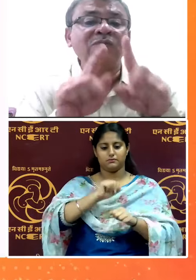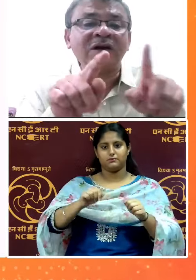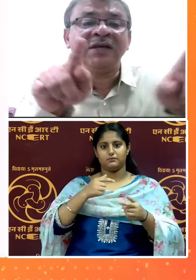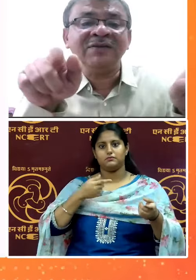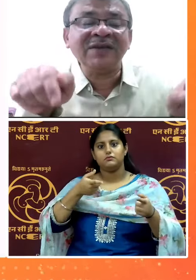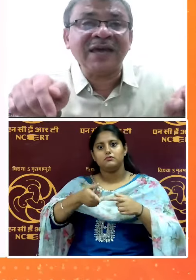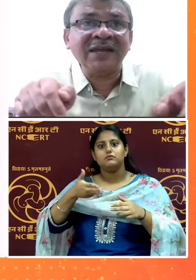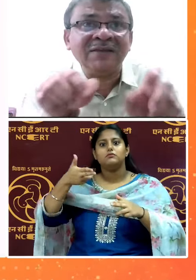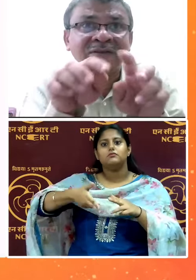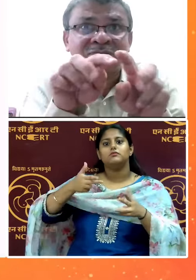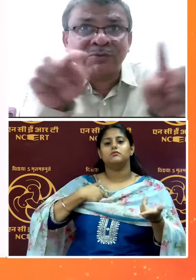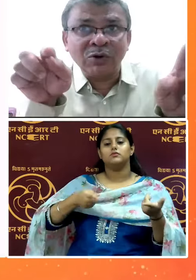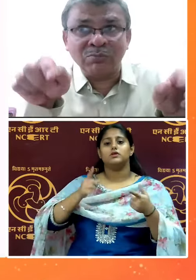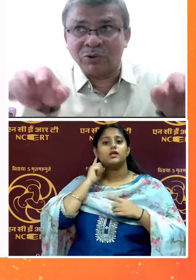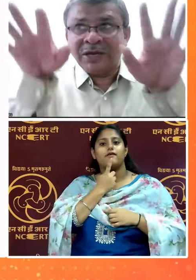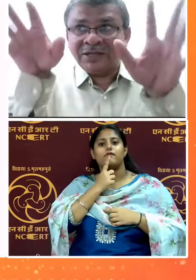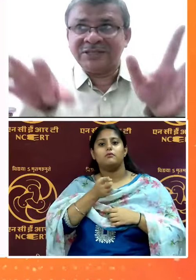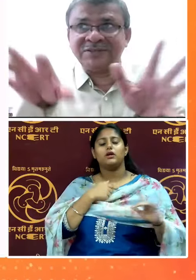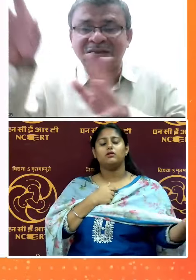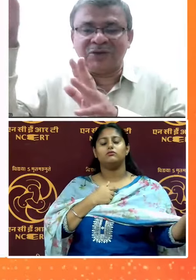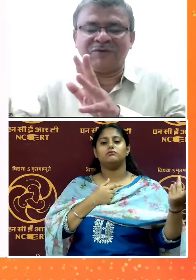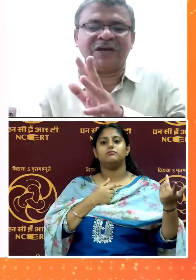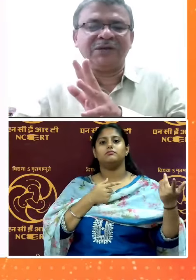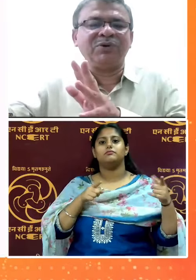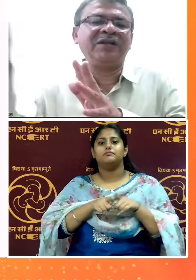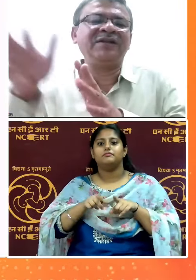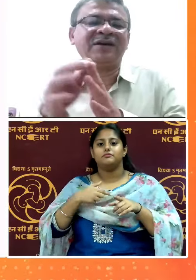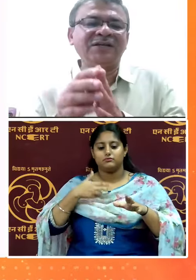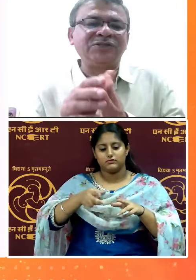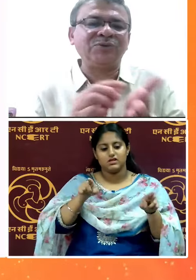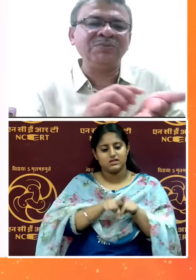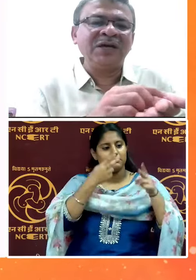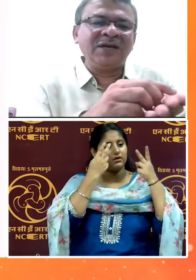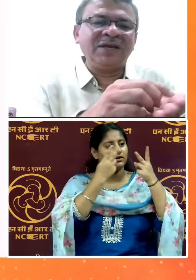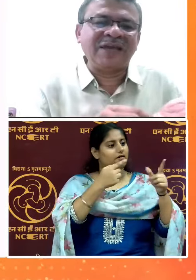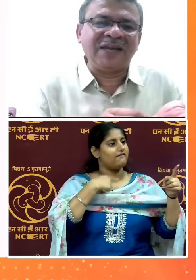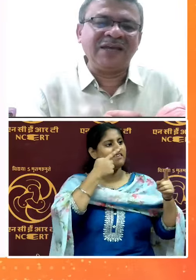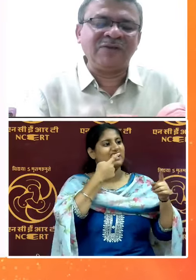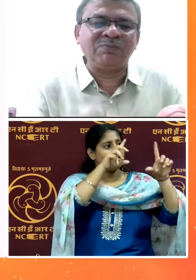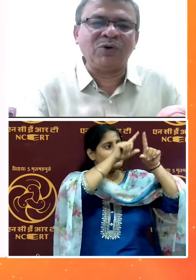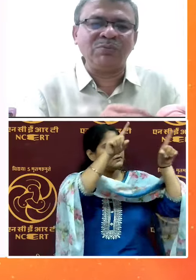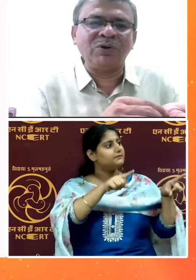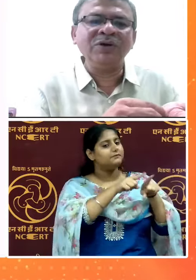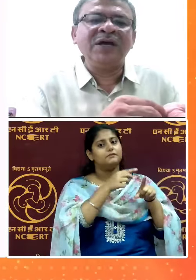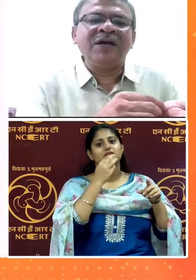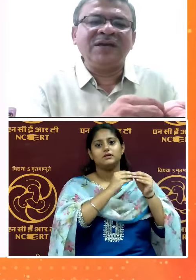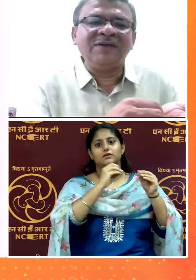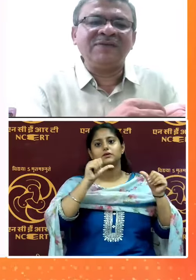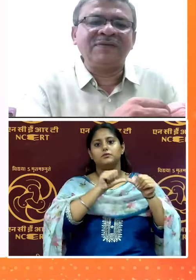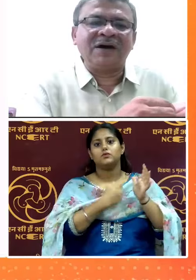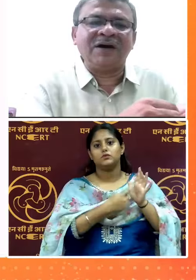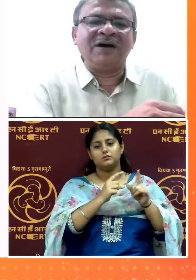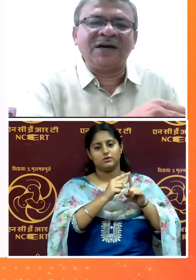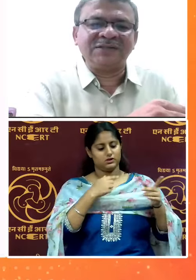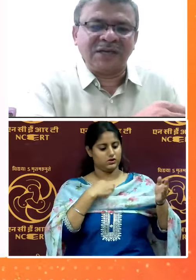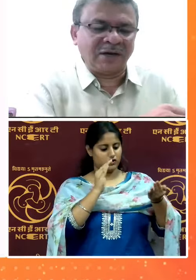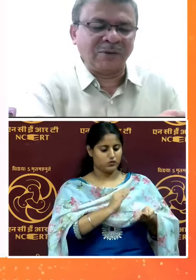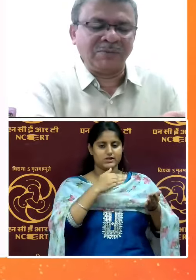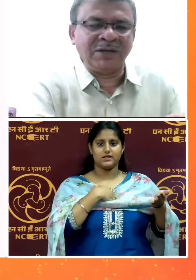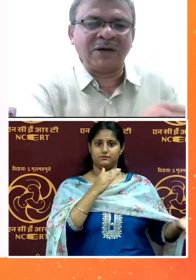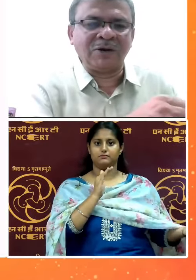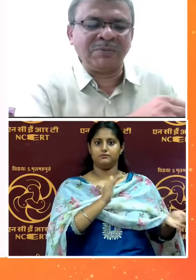speak. So what he is carrying is a small board, just like your whiteboard in the classroom. He is carrying a small board. he is